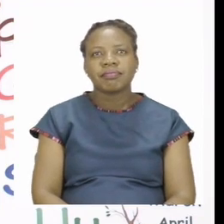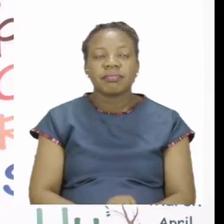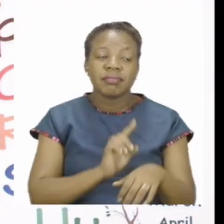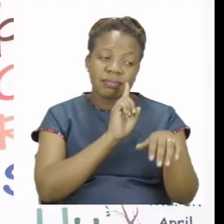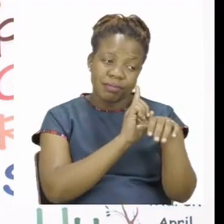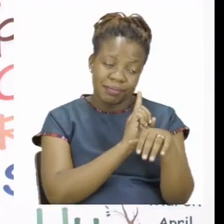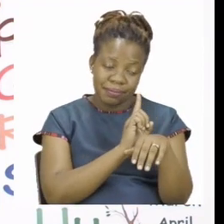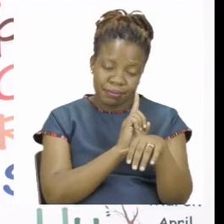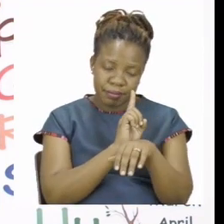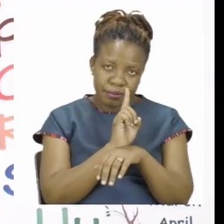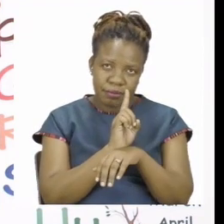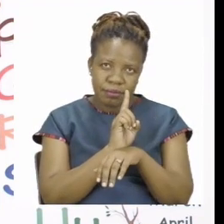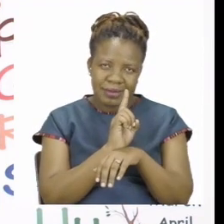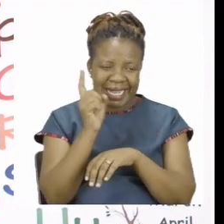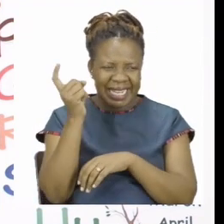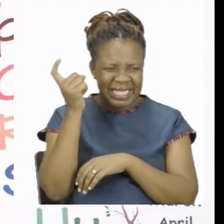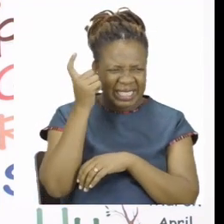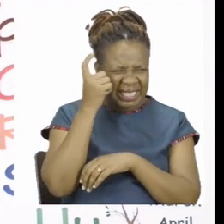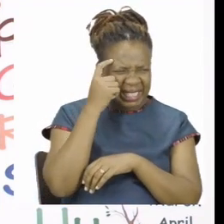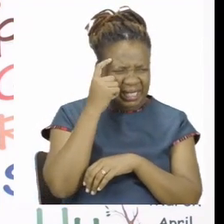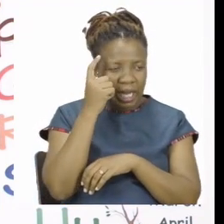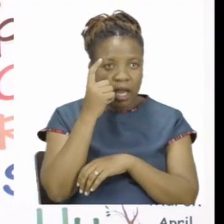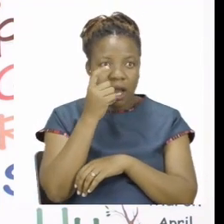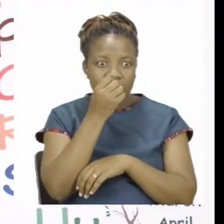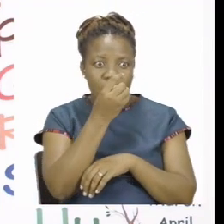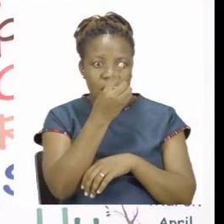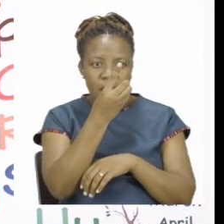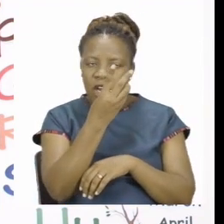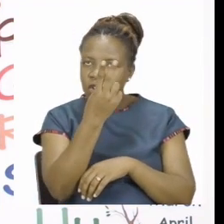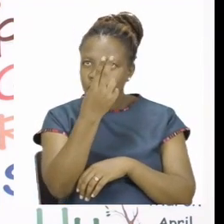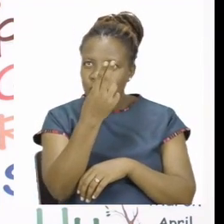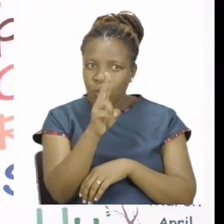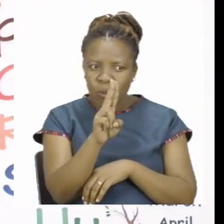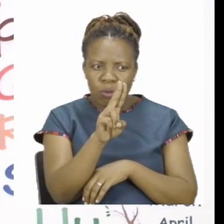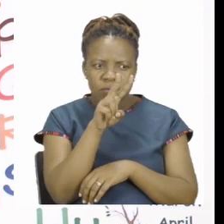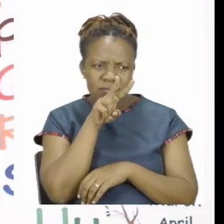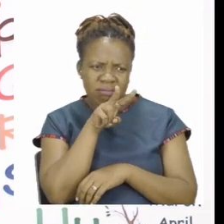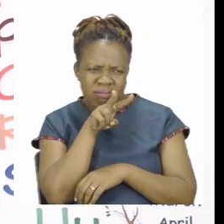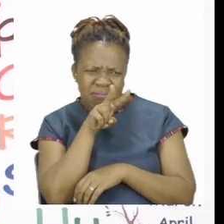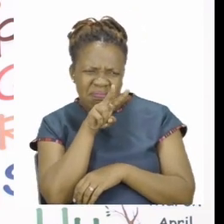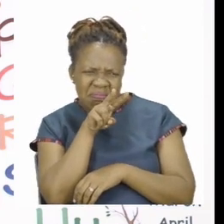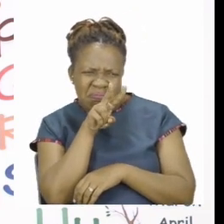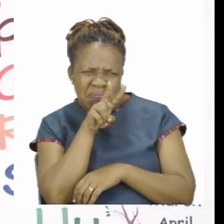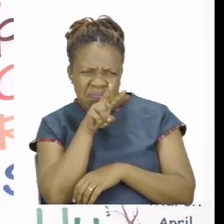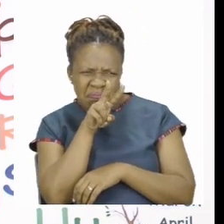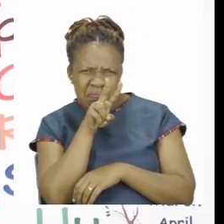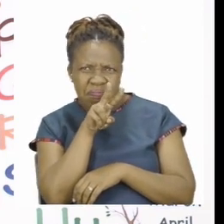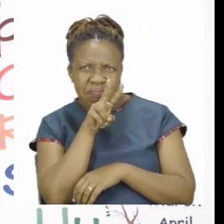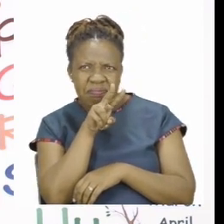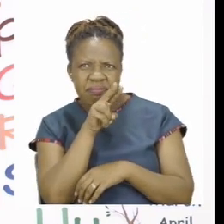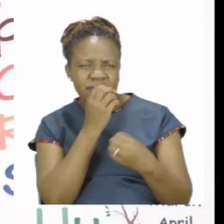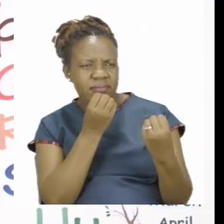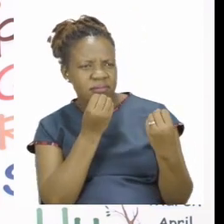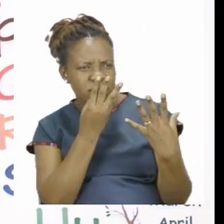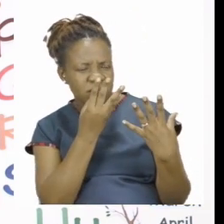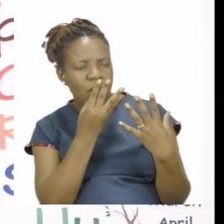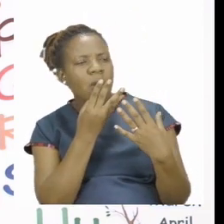and girls, remember, you are guessing. You don't have to count. You're just using your eyes to check, and then you